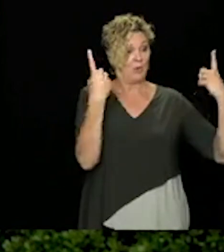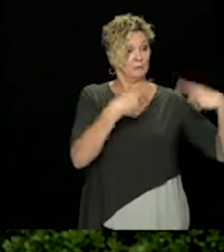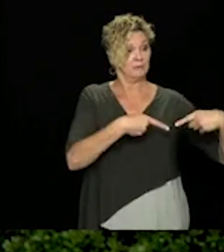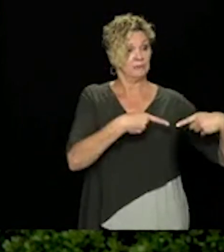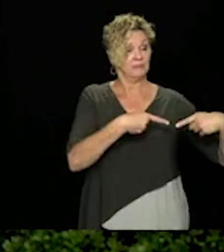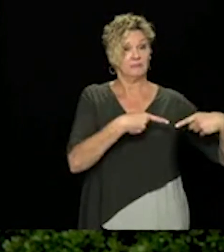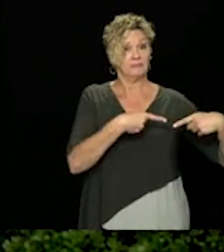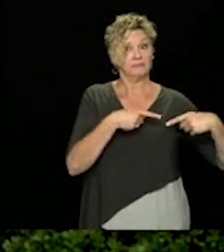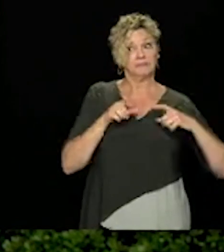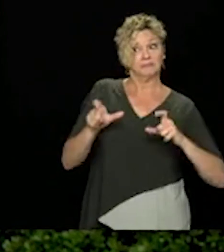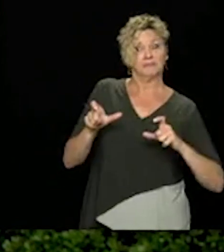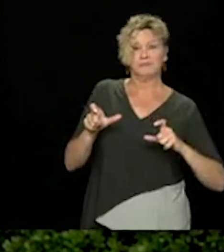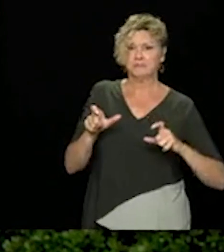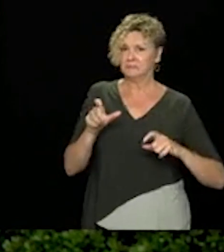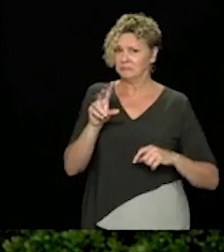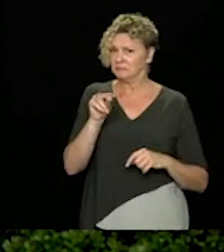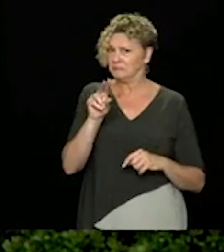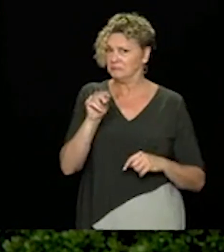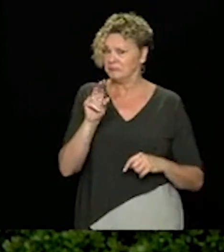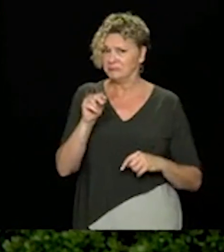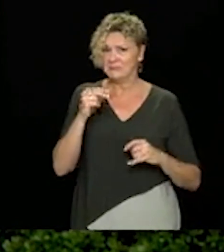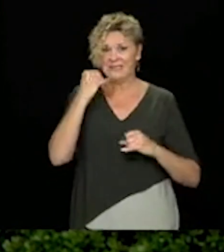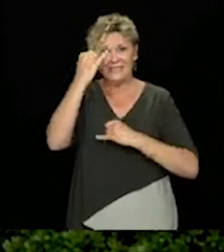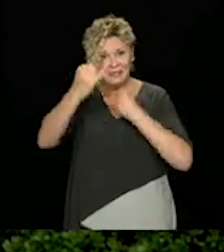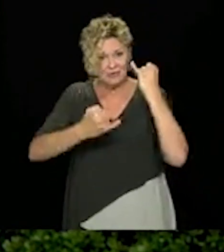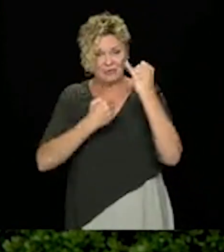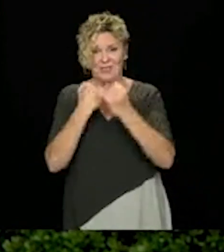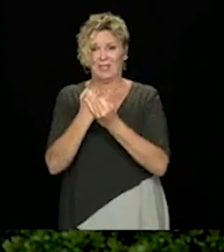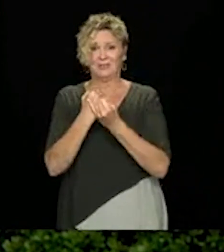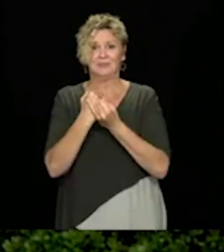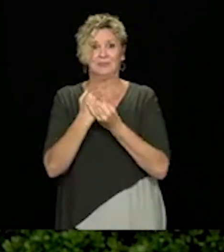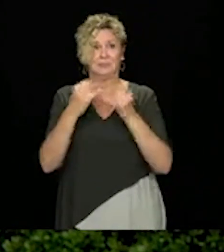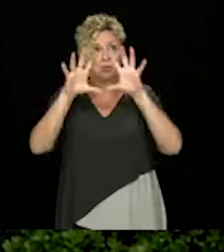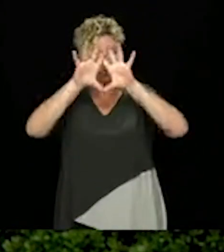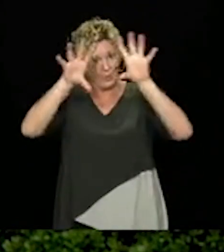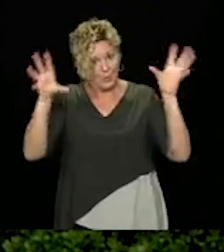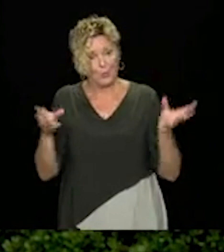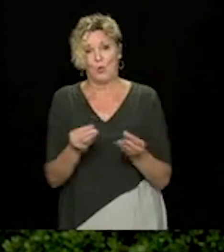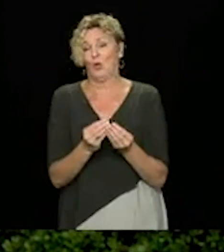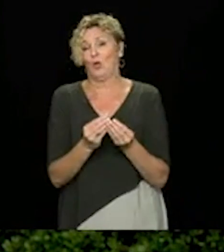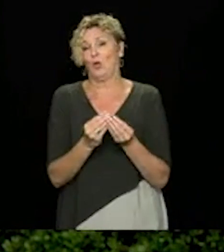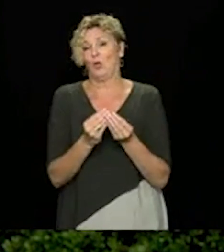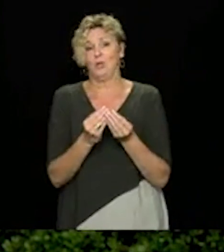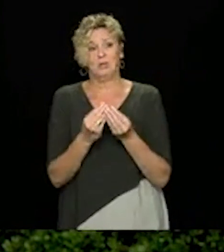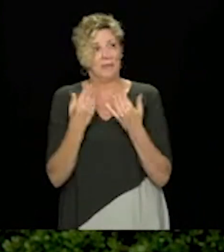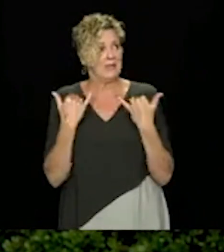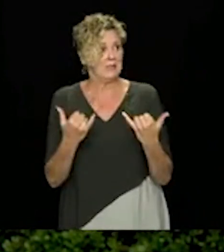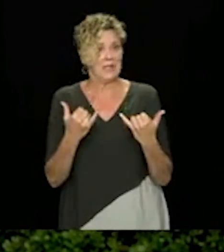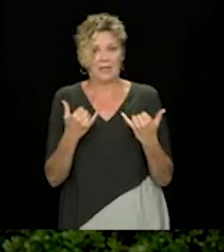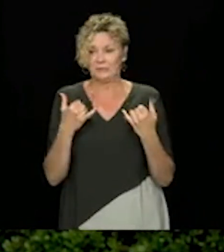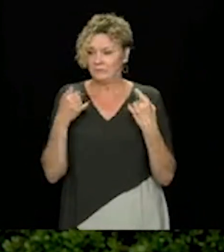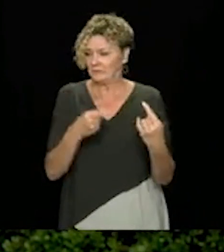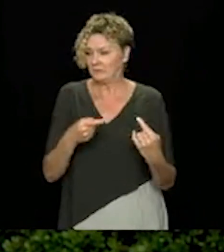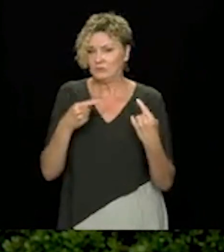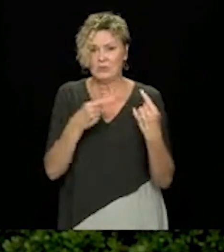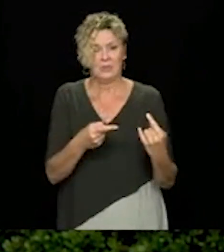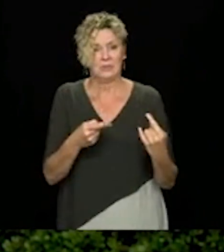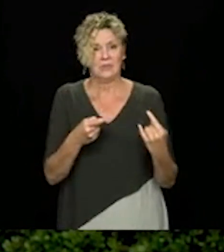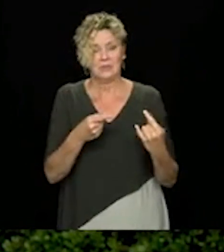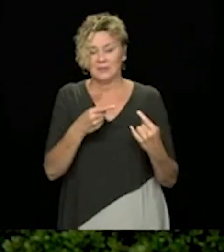Columbians who are tentative about having people come from away. This is an international phenomenon. It is a global pandemic. And